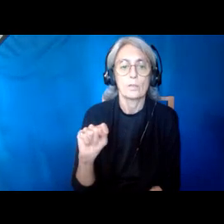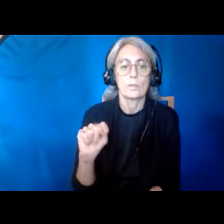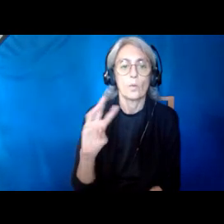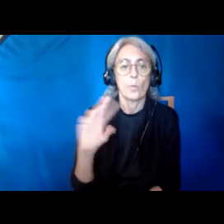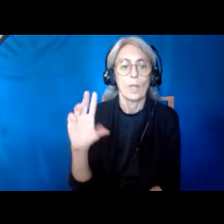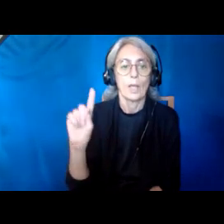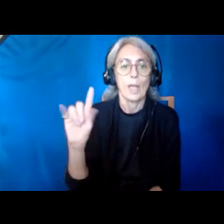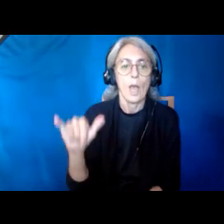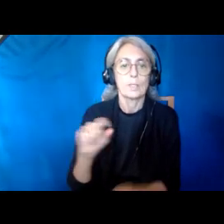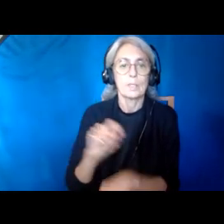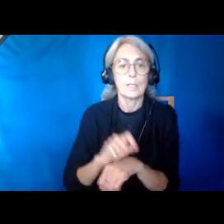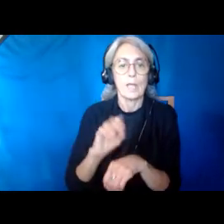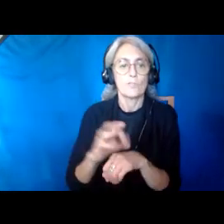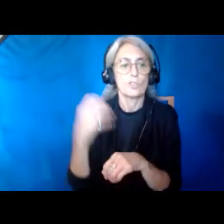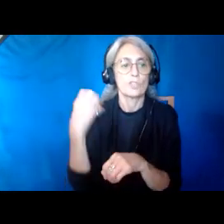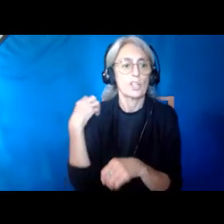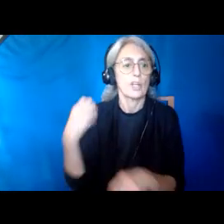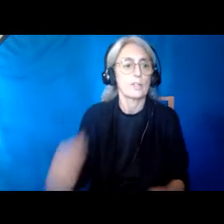Chair.